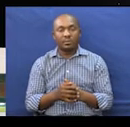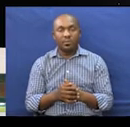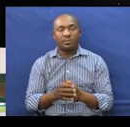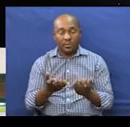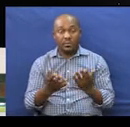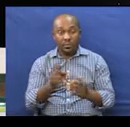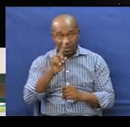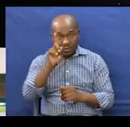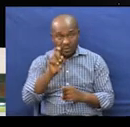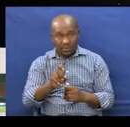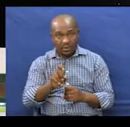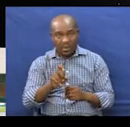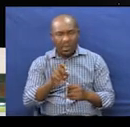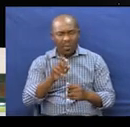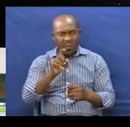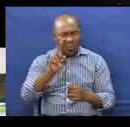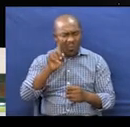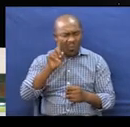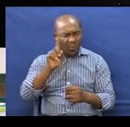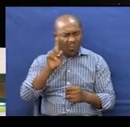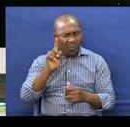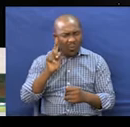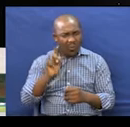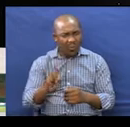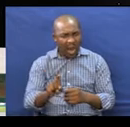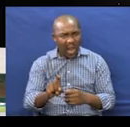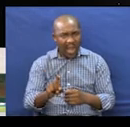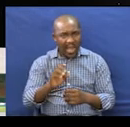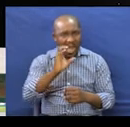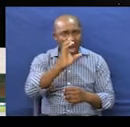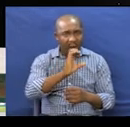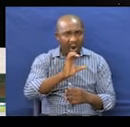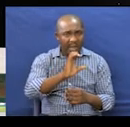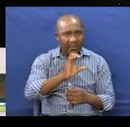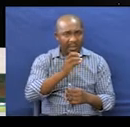question. The question comes, why